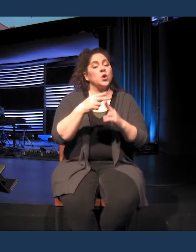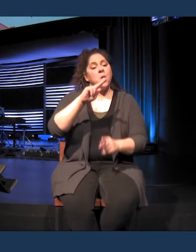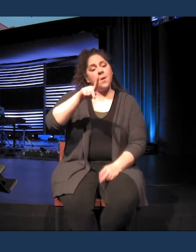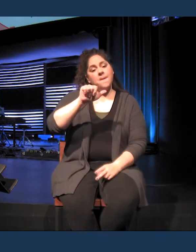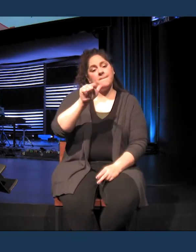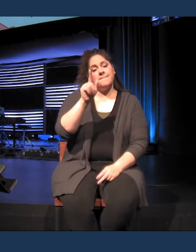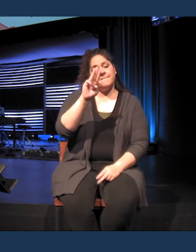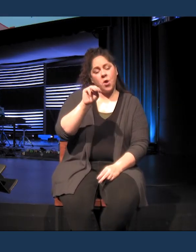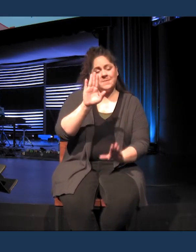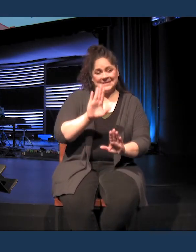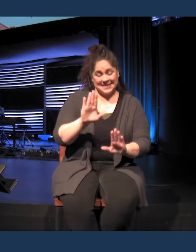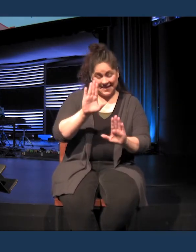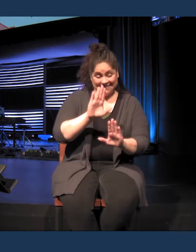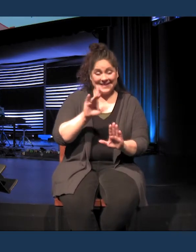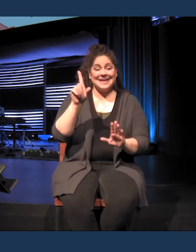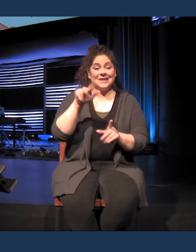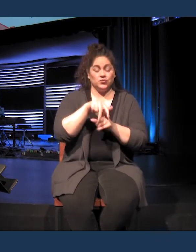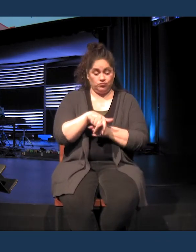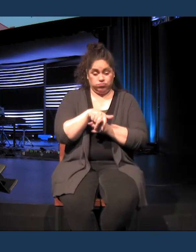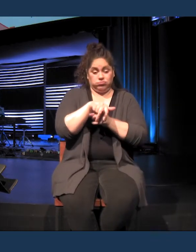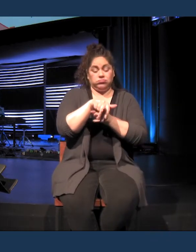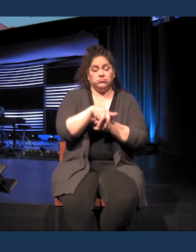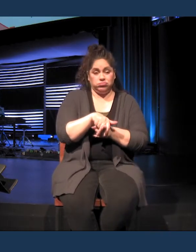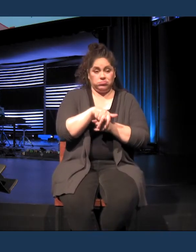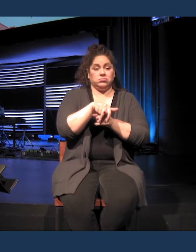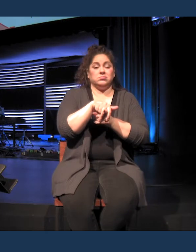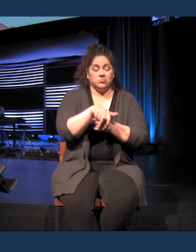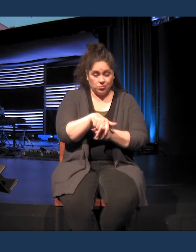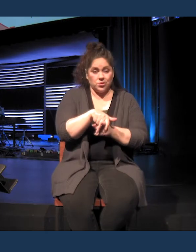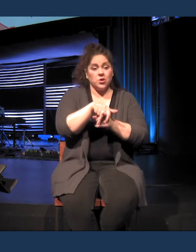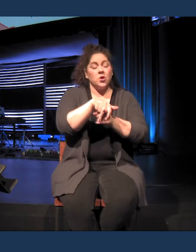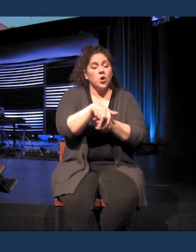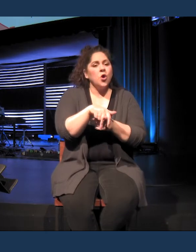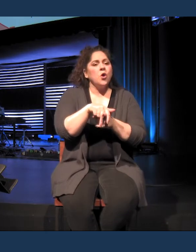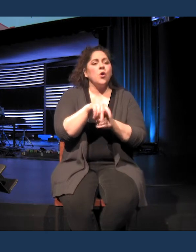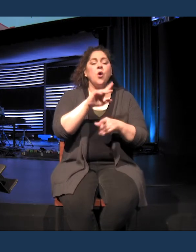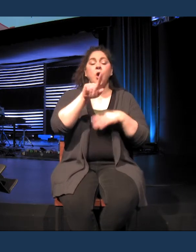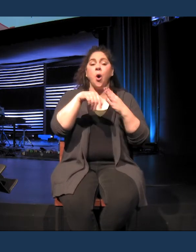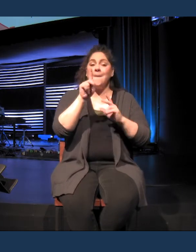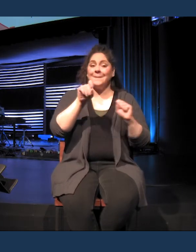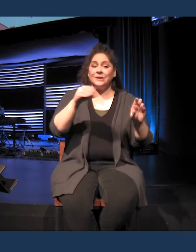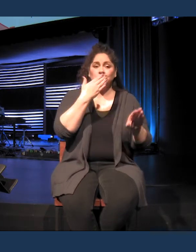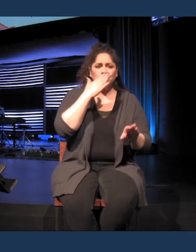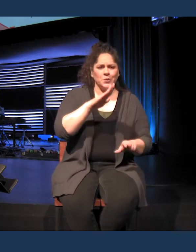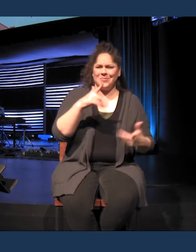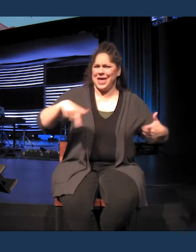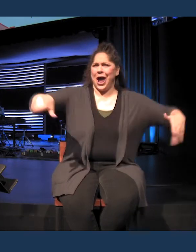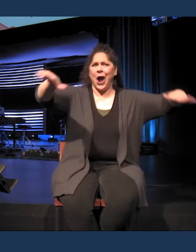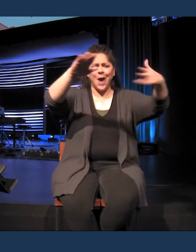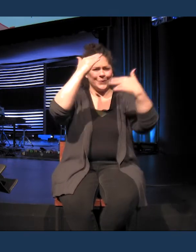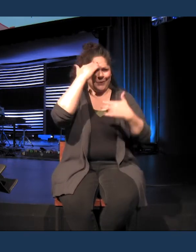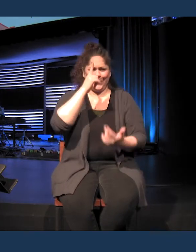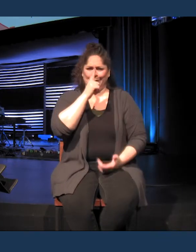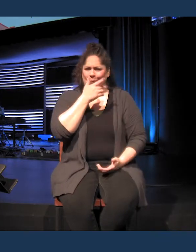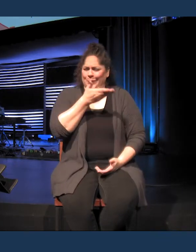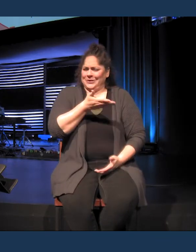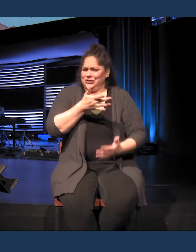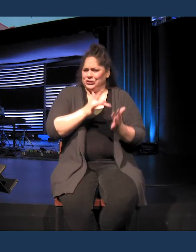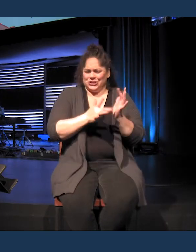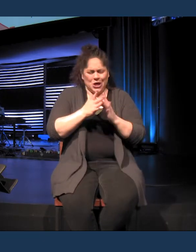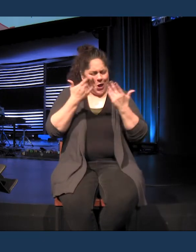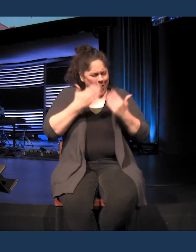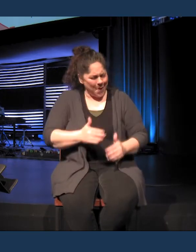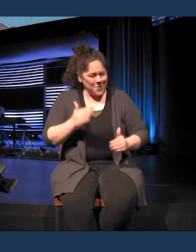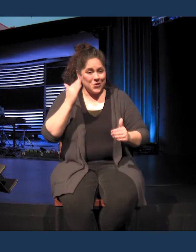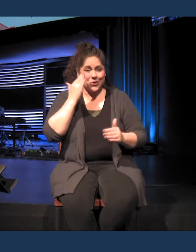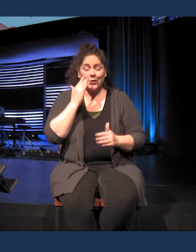Sunday. He rides into Jerusalem, and by this time, everybody in Jerusalem would know who Jesus is. So anywhere Jesus went, there